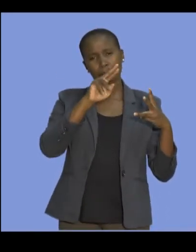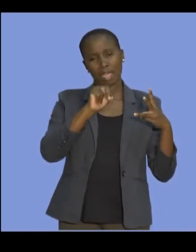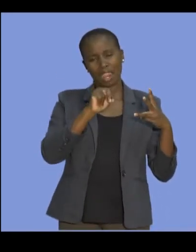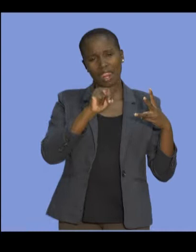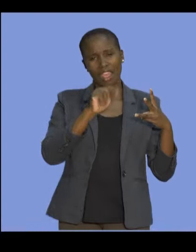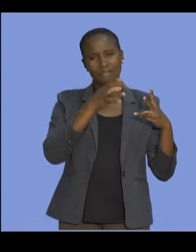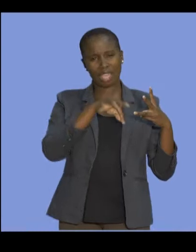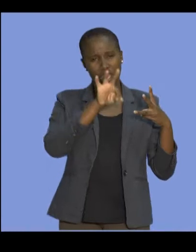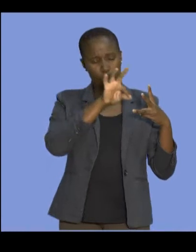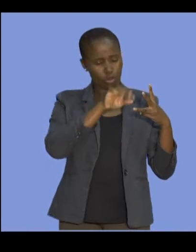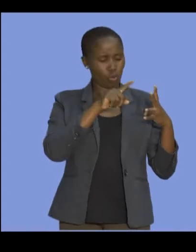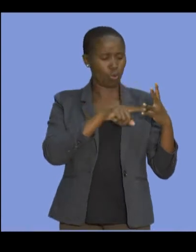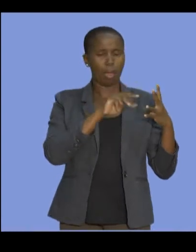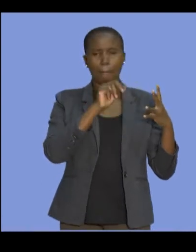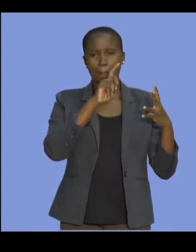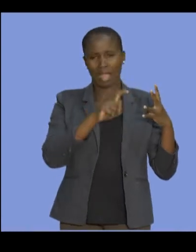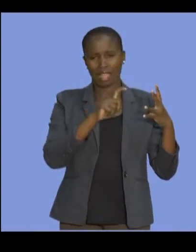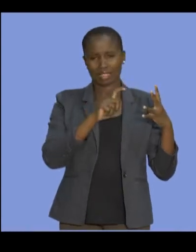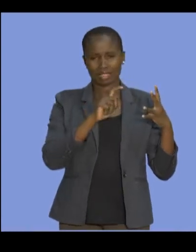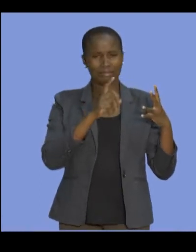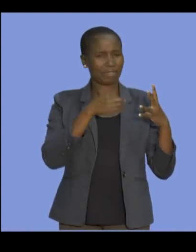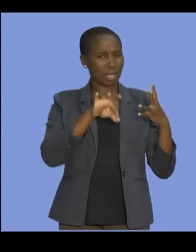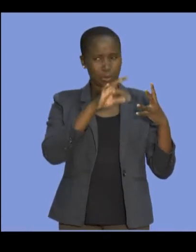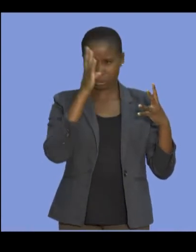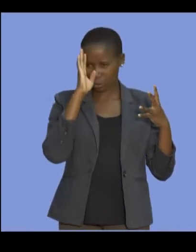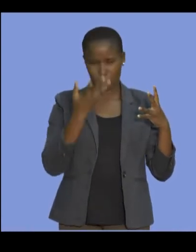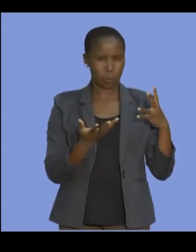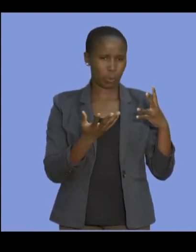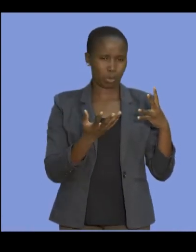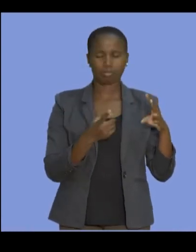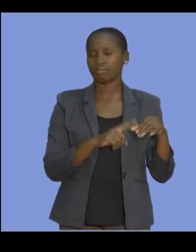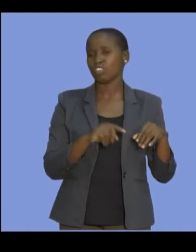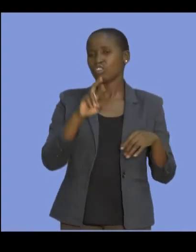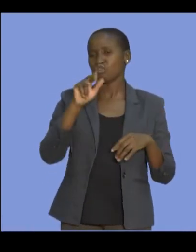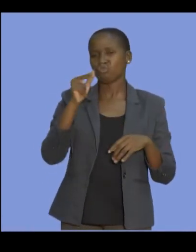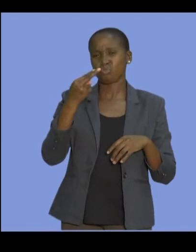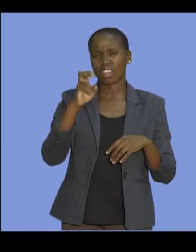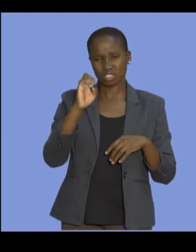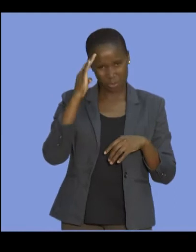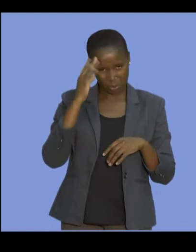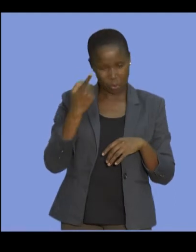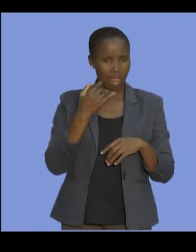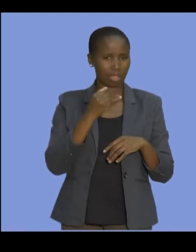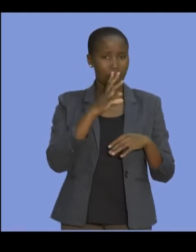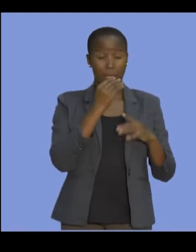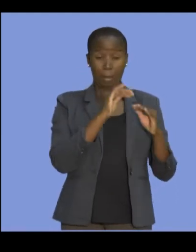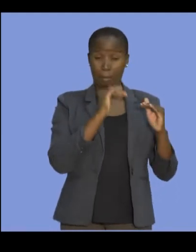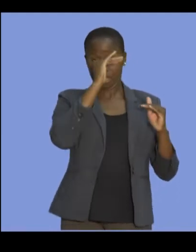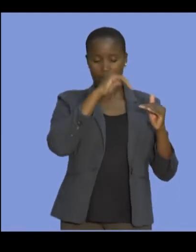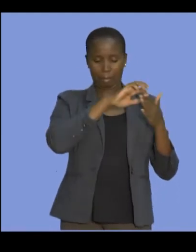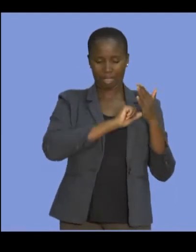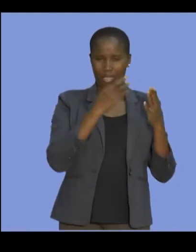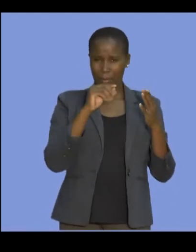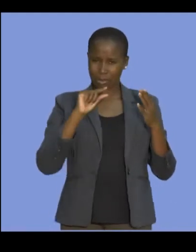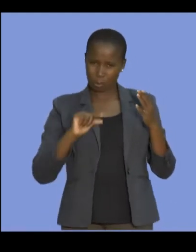one of the dispersion, which is range, which is the maximum minus minimum. Interquartile range, which